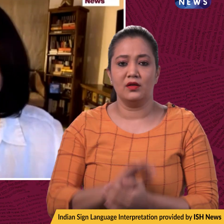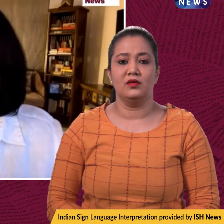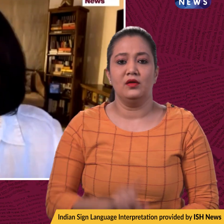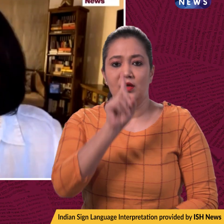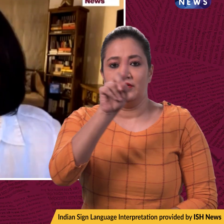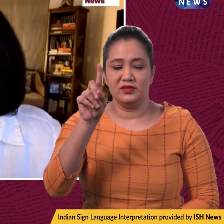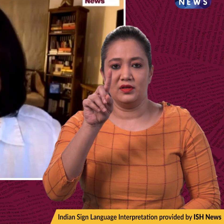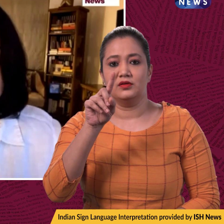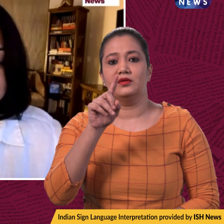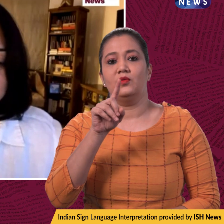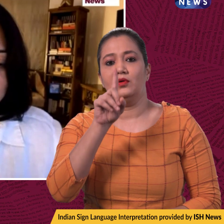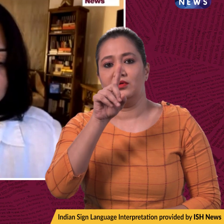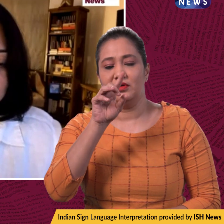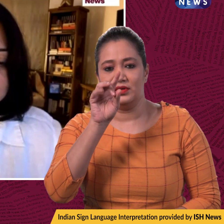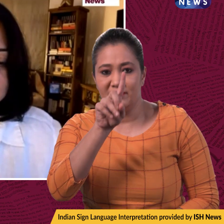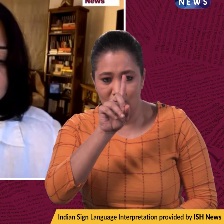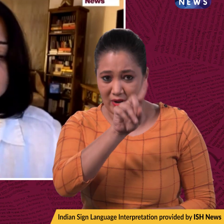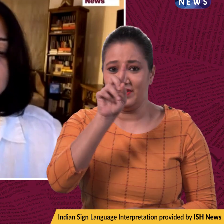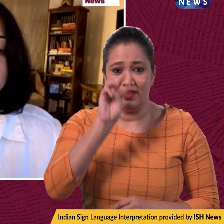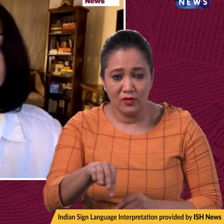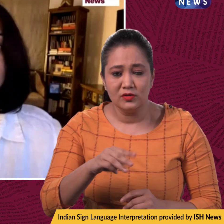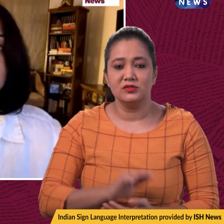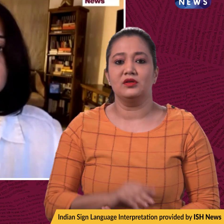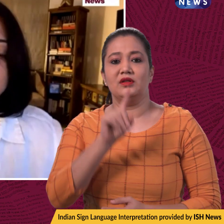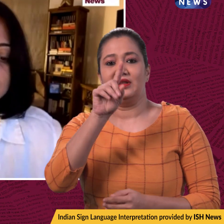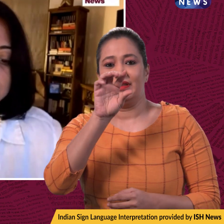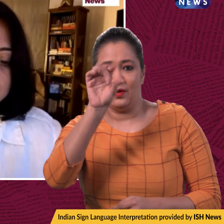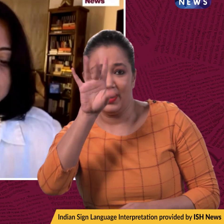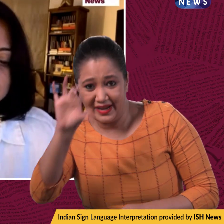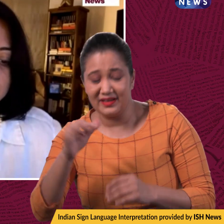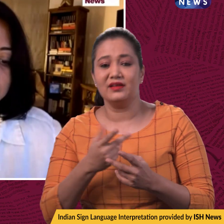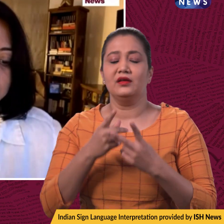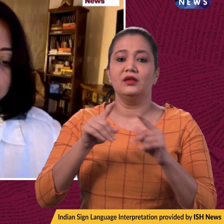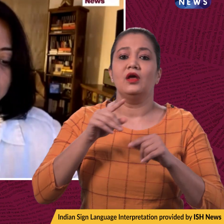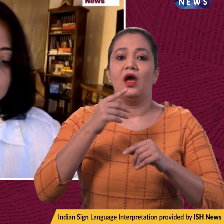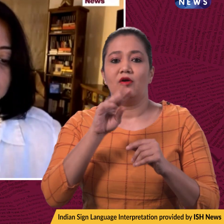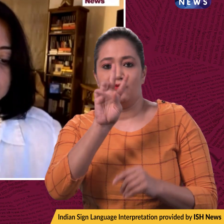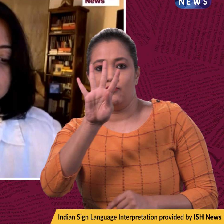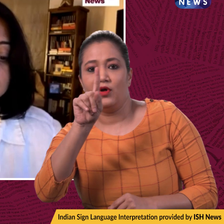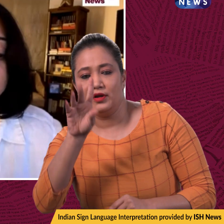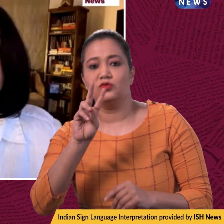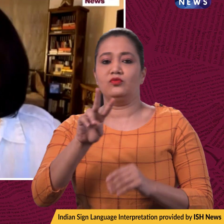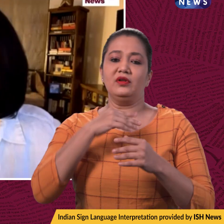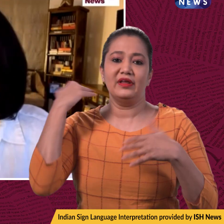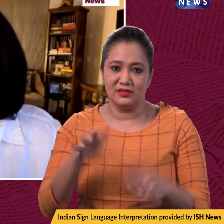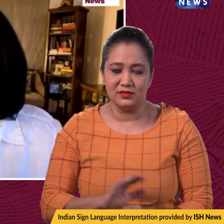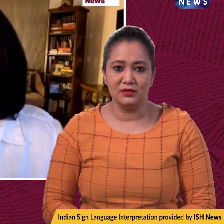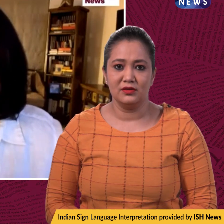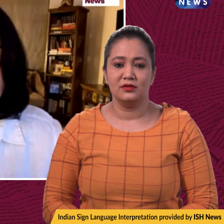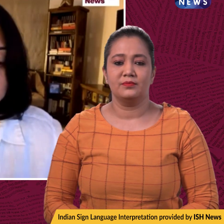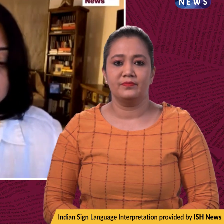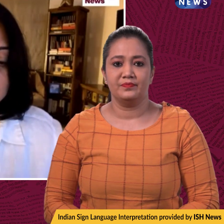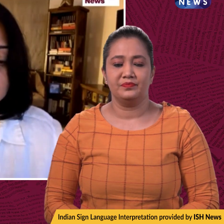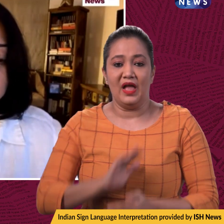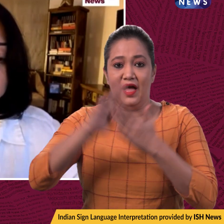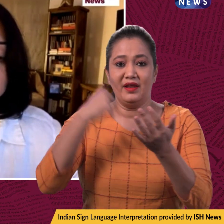reported 11,919 new COVID cases and 470 deaths in the last 24 hours. Haryana's